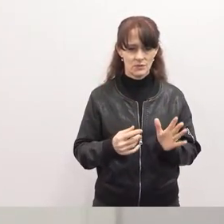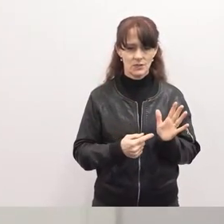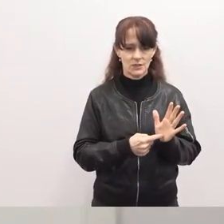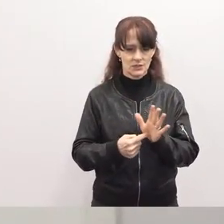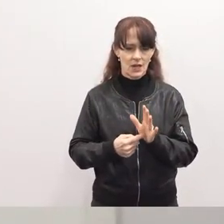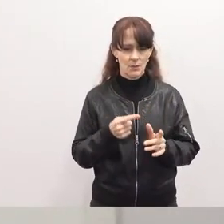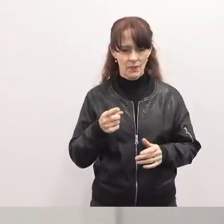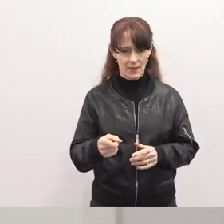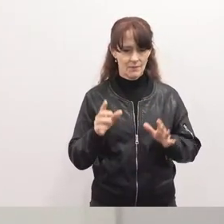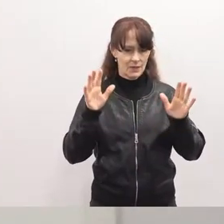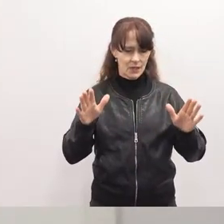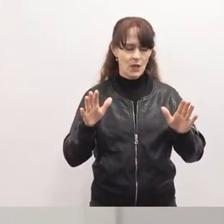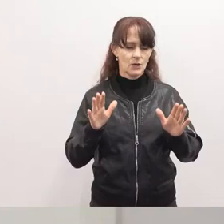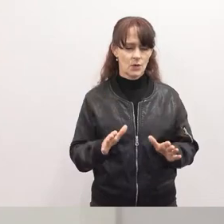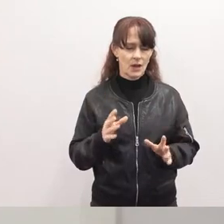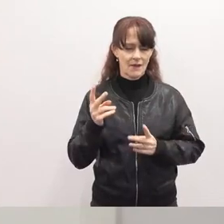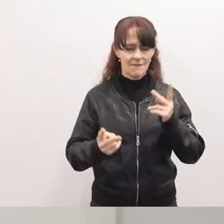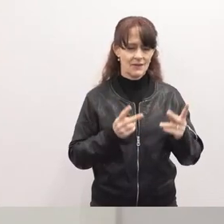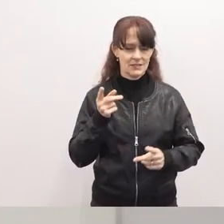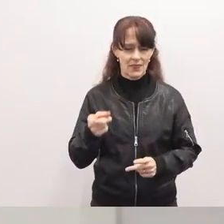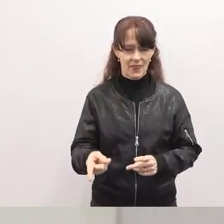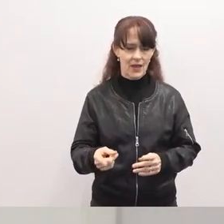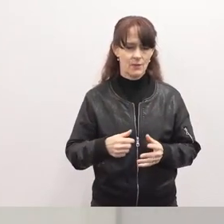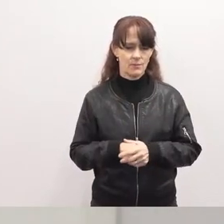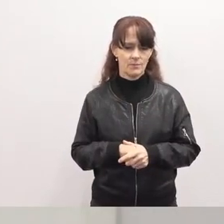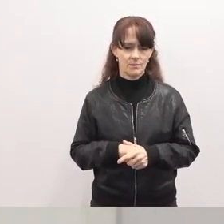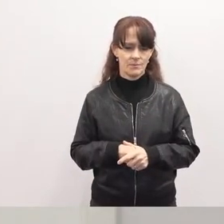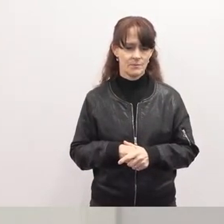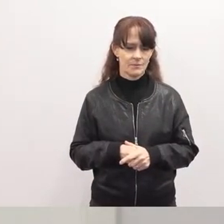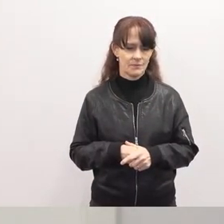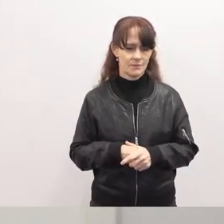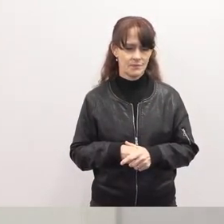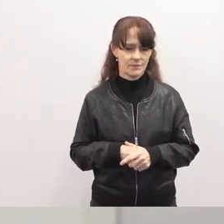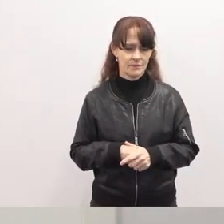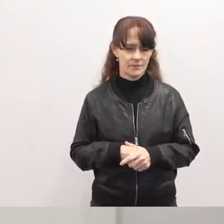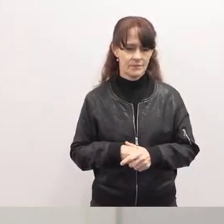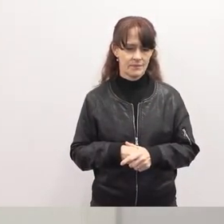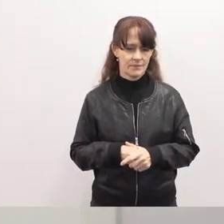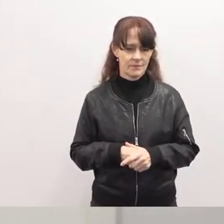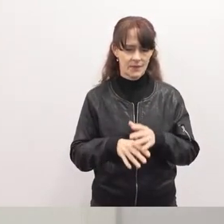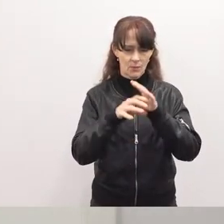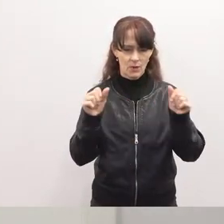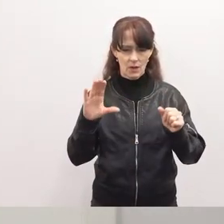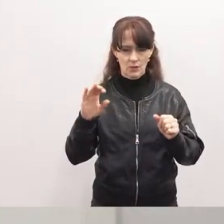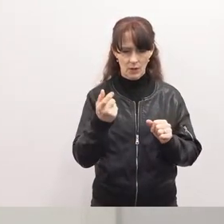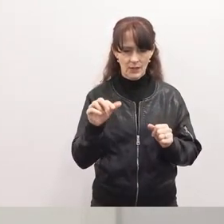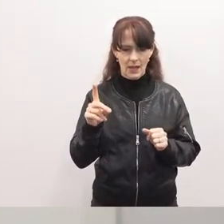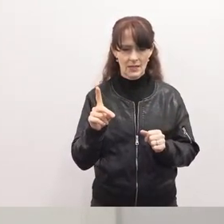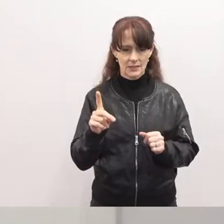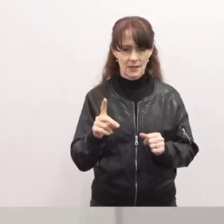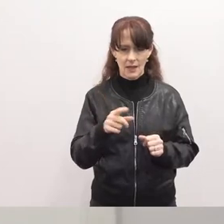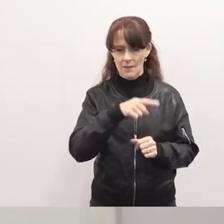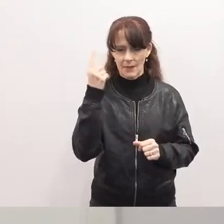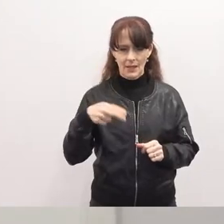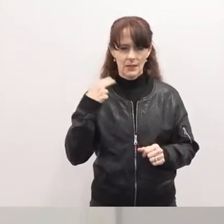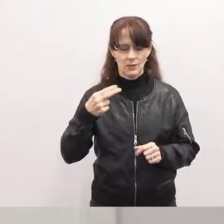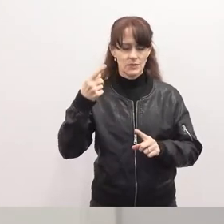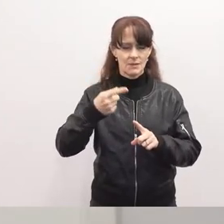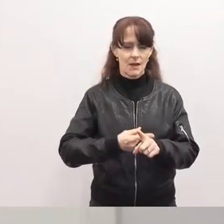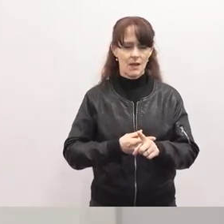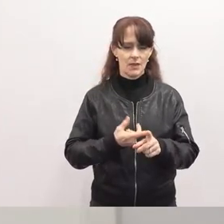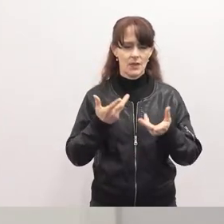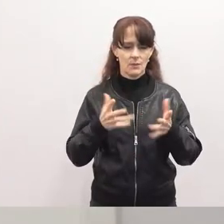So it was a great, great visit there. And President Craighead, you've already mentioned Black History Month. While we